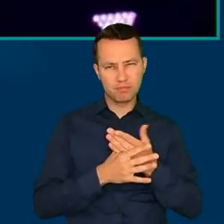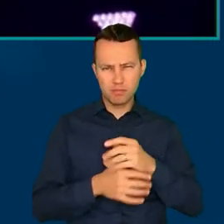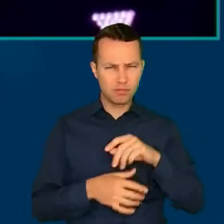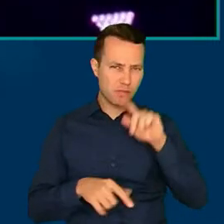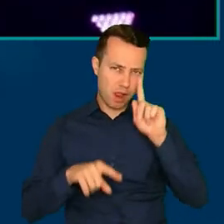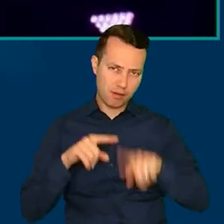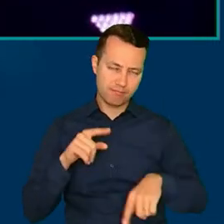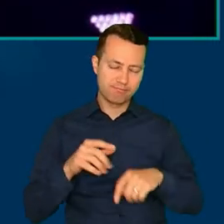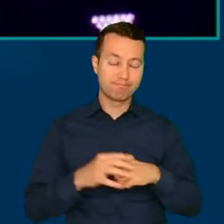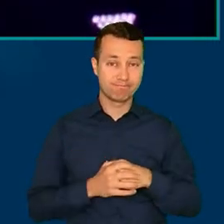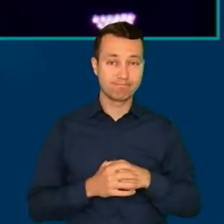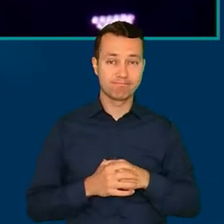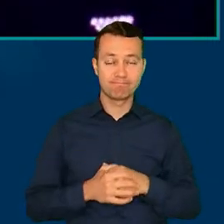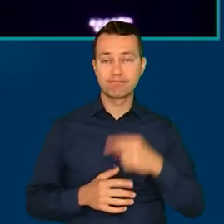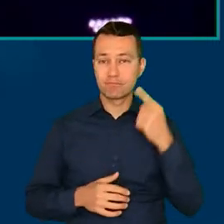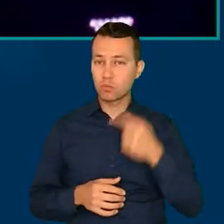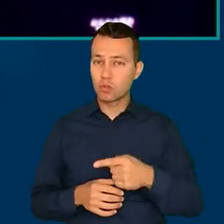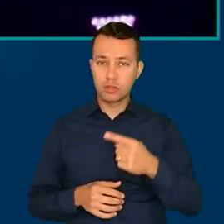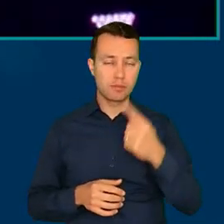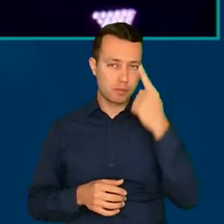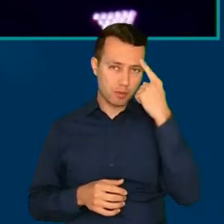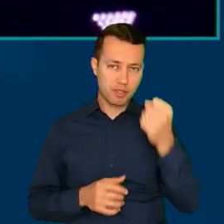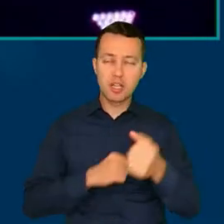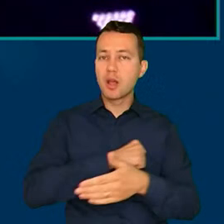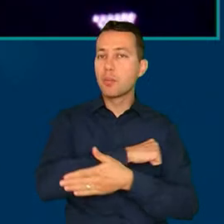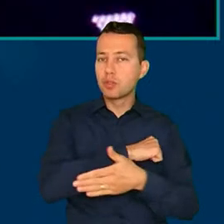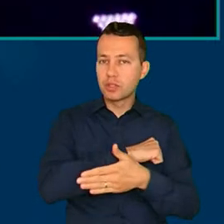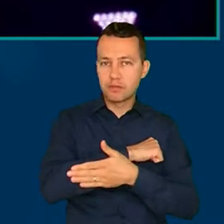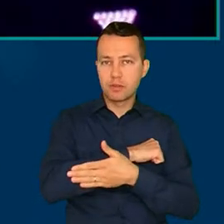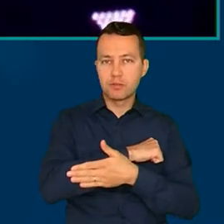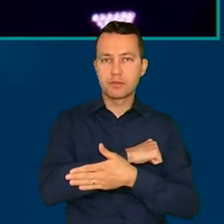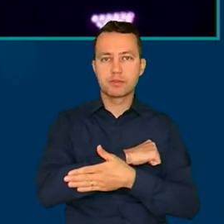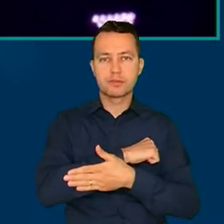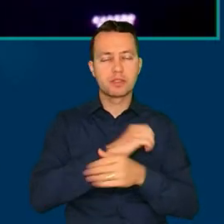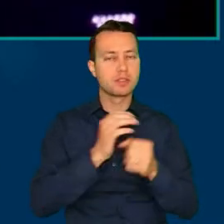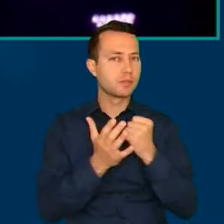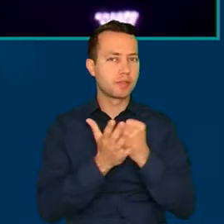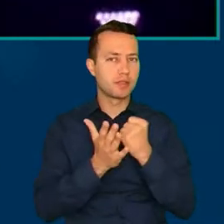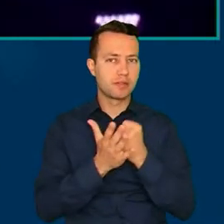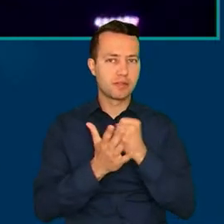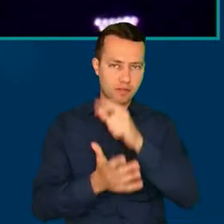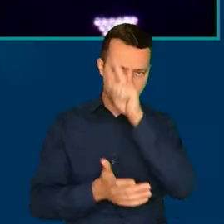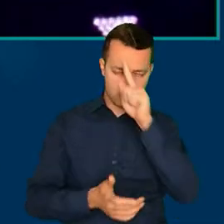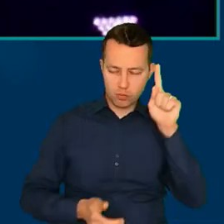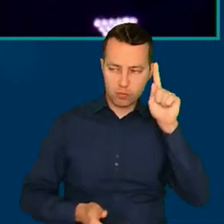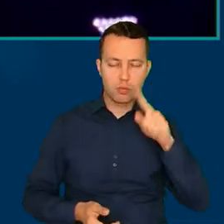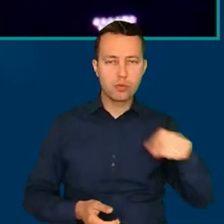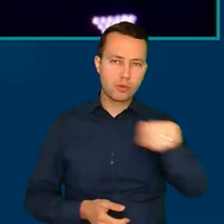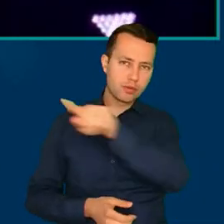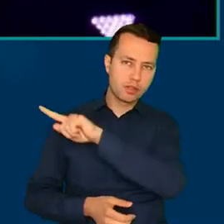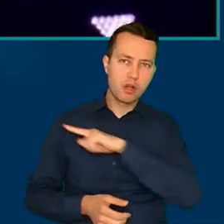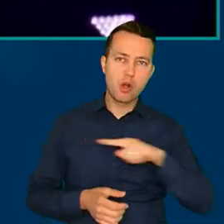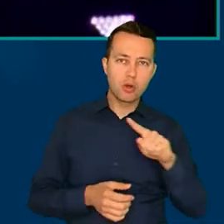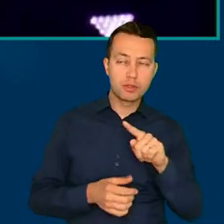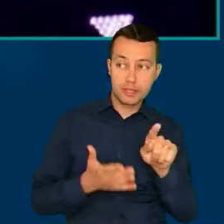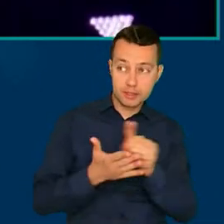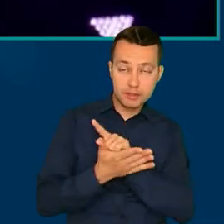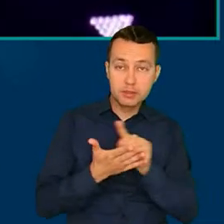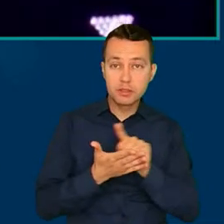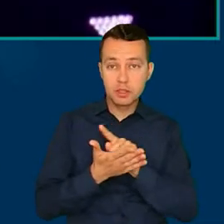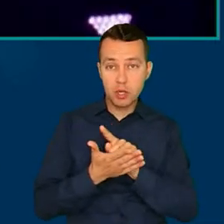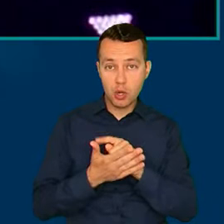for the company, but the main, the principal aspect here is that